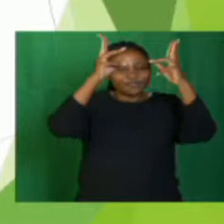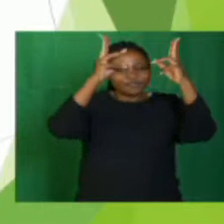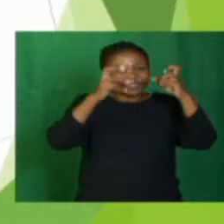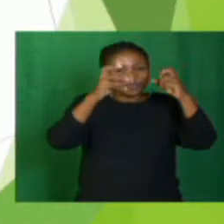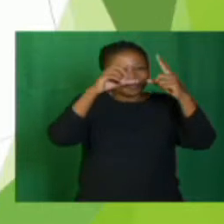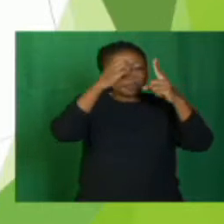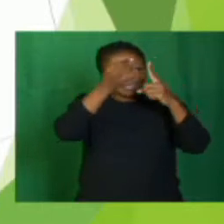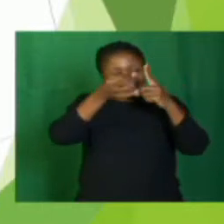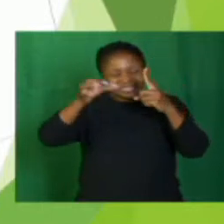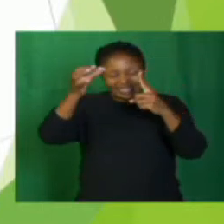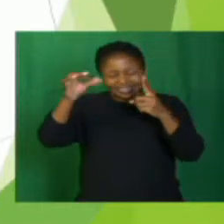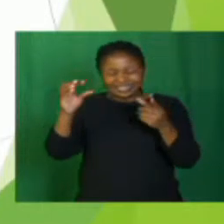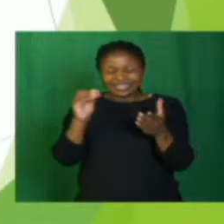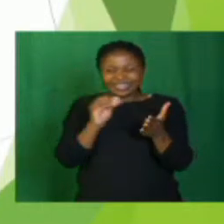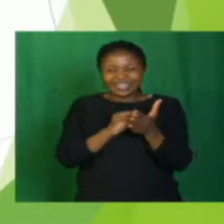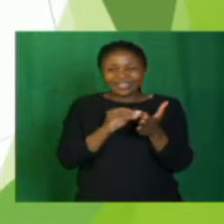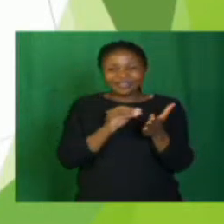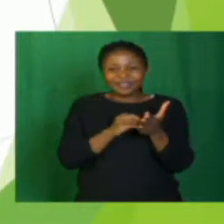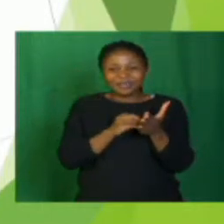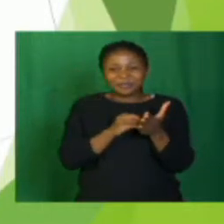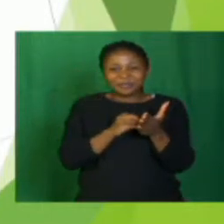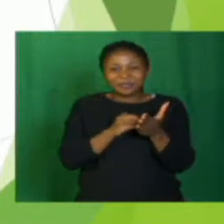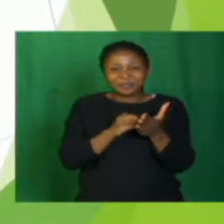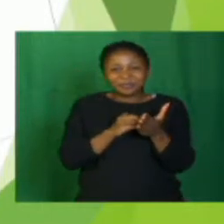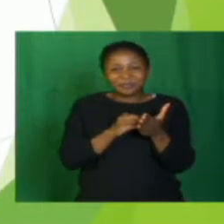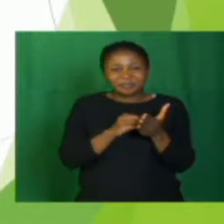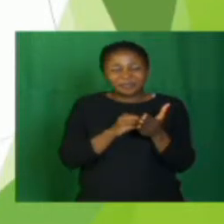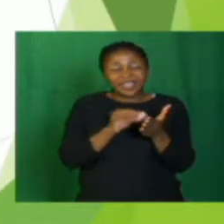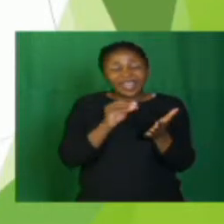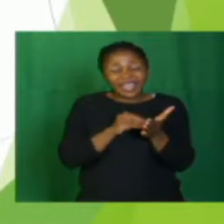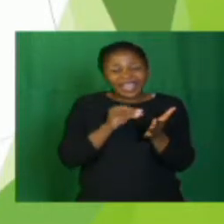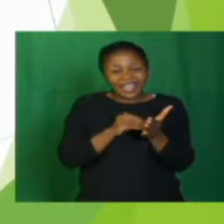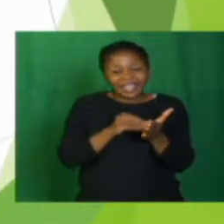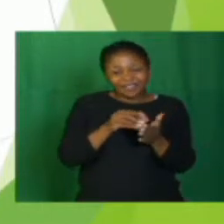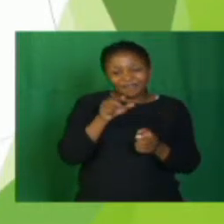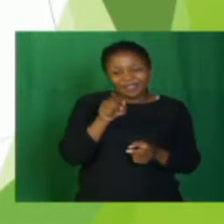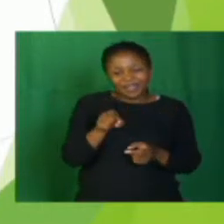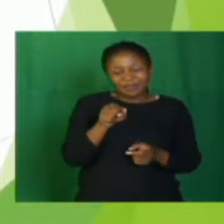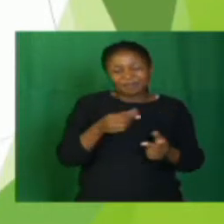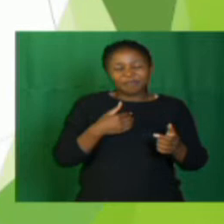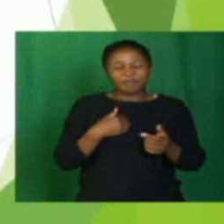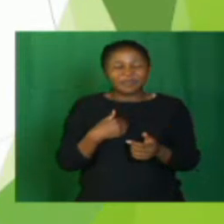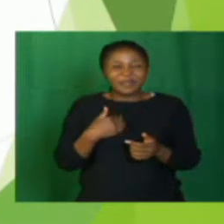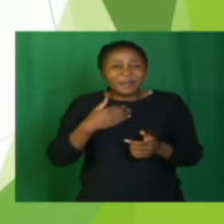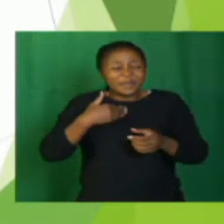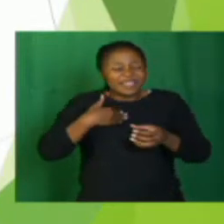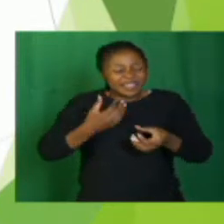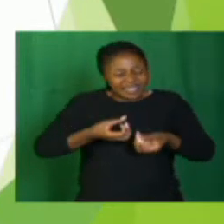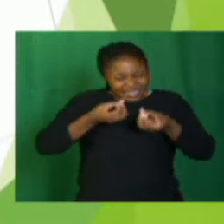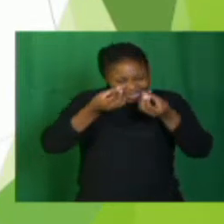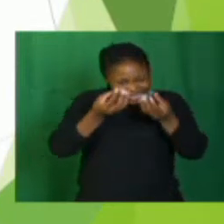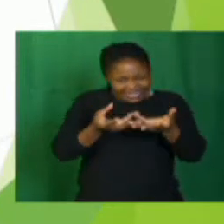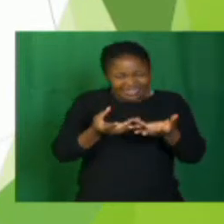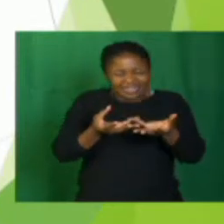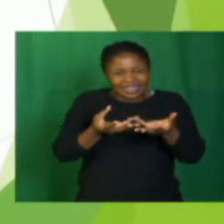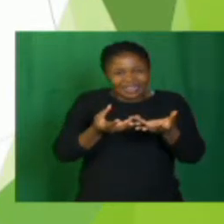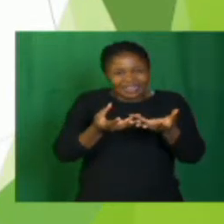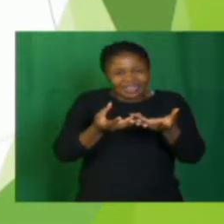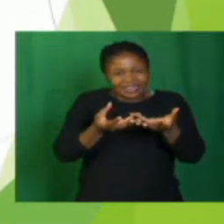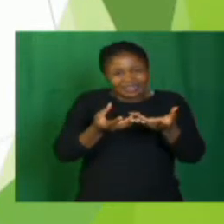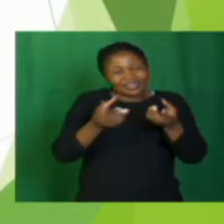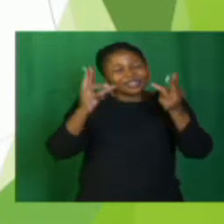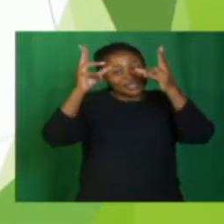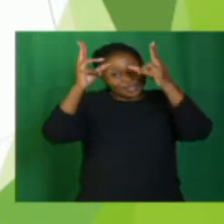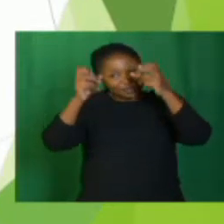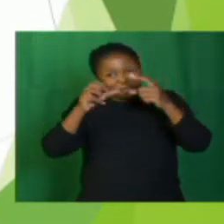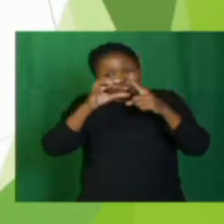learner. Yeah. There is a topic sentence that I have given you here that